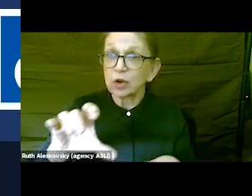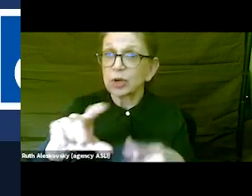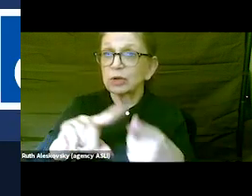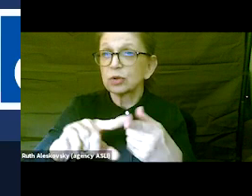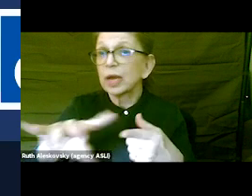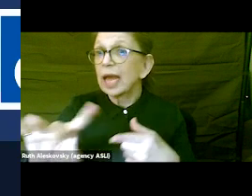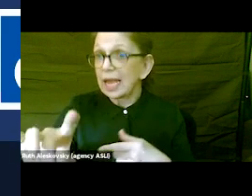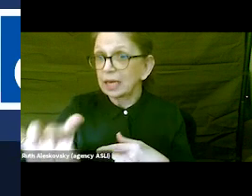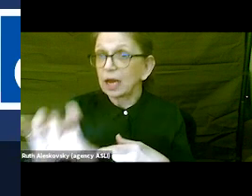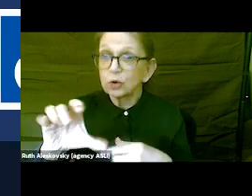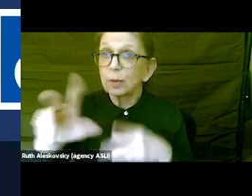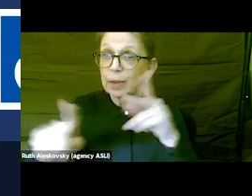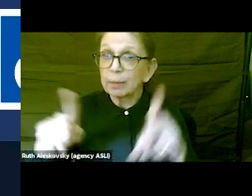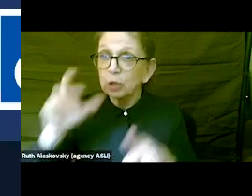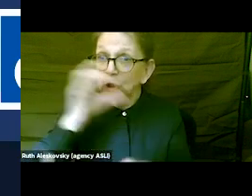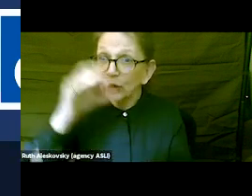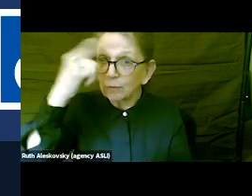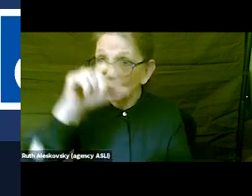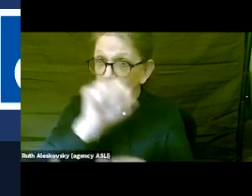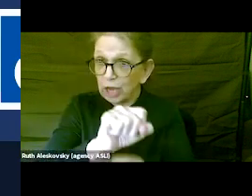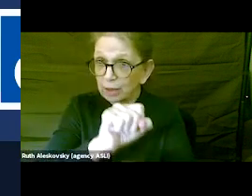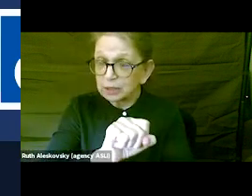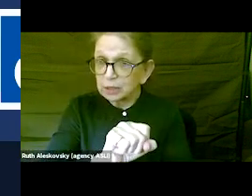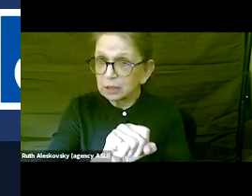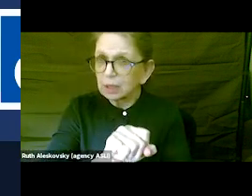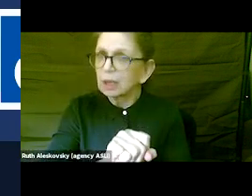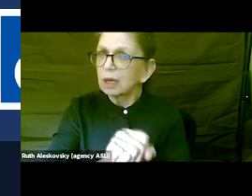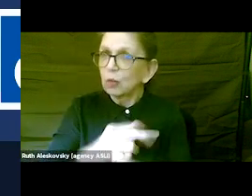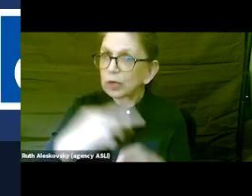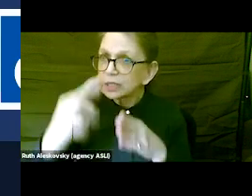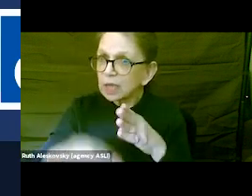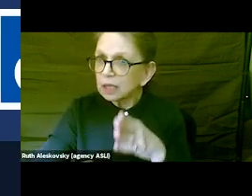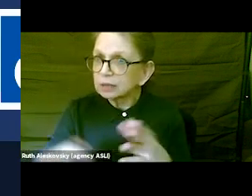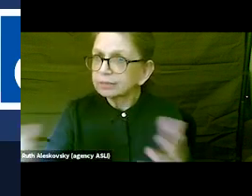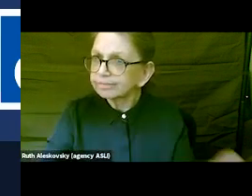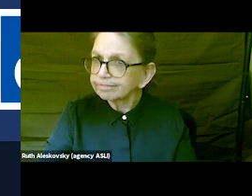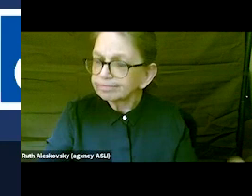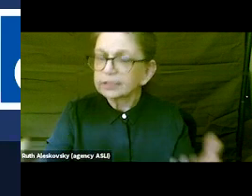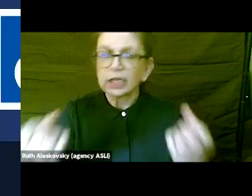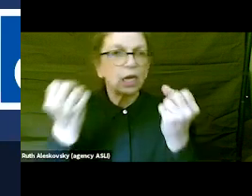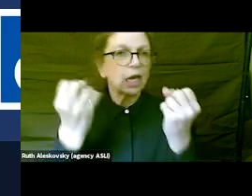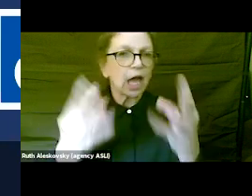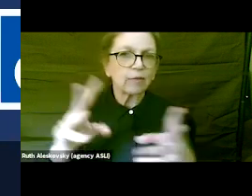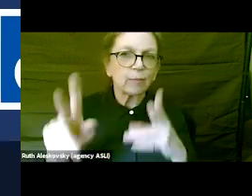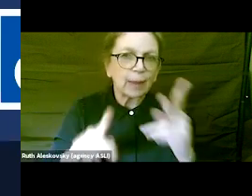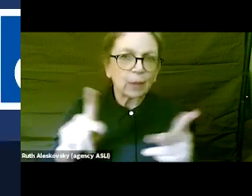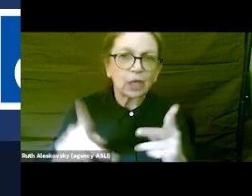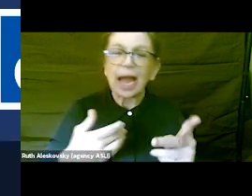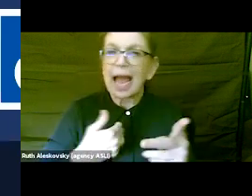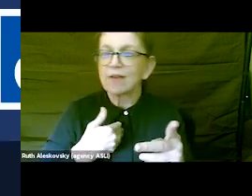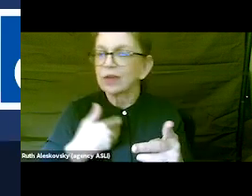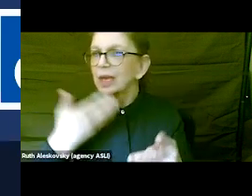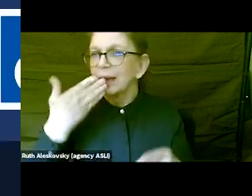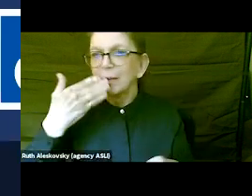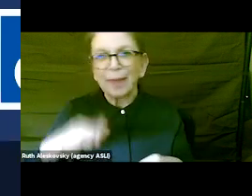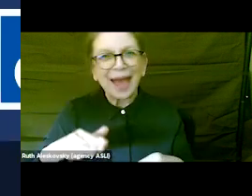job seekers. And we found that a lot of the job seekers had poor internet access. They had limited